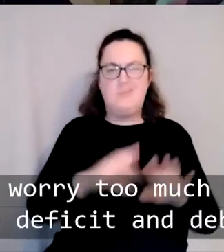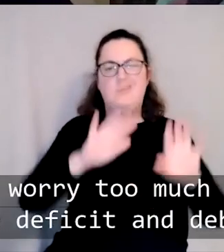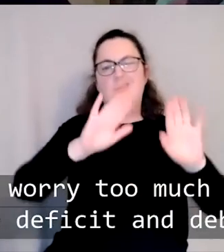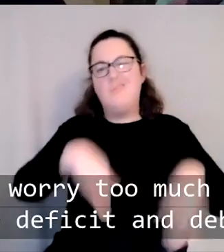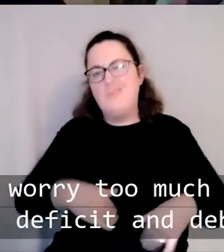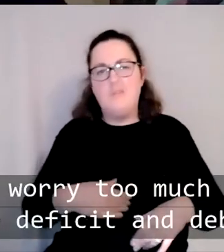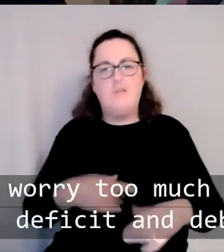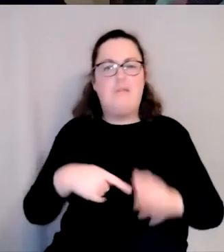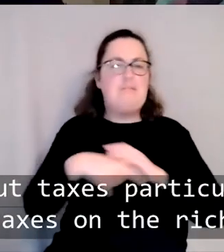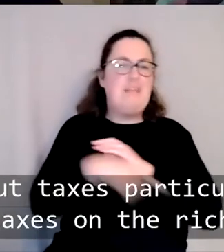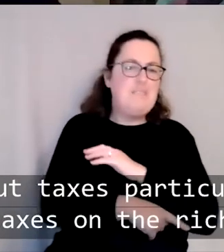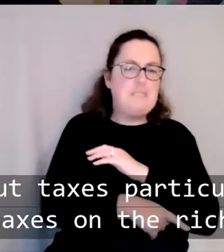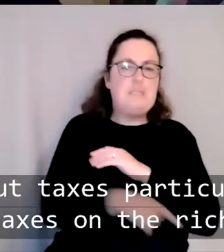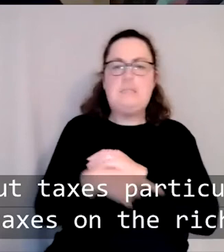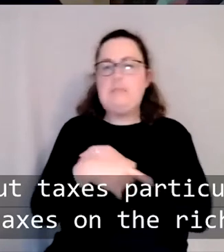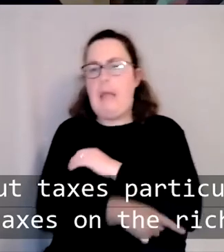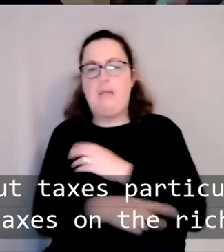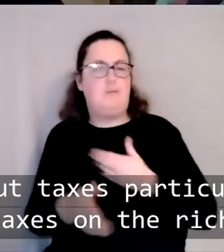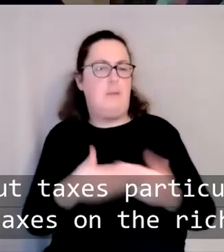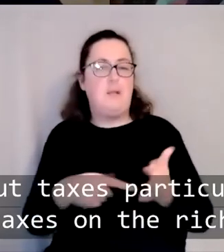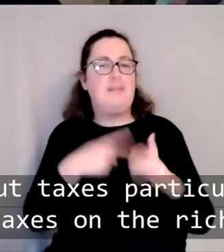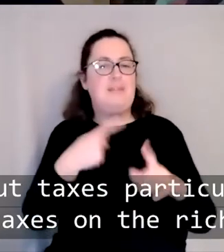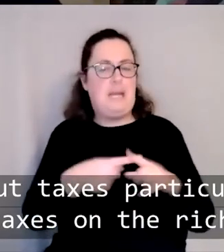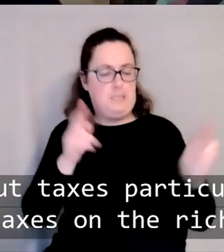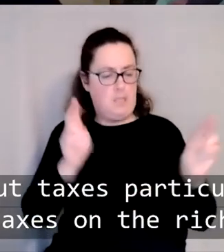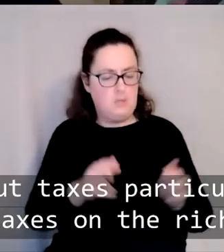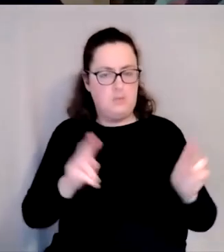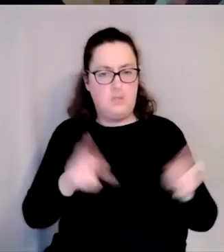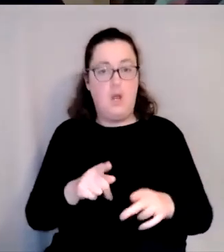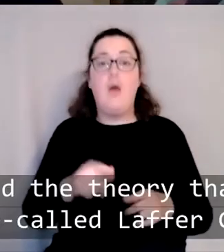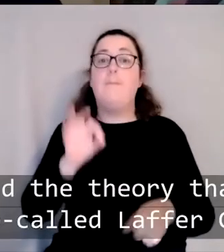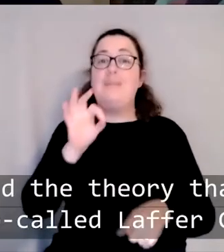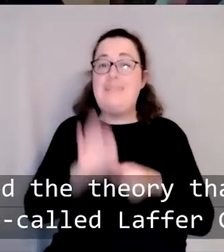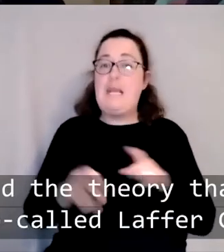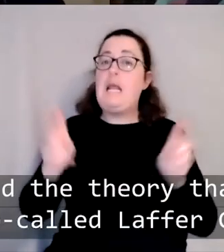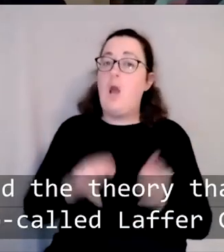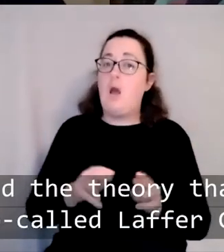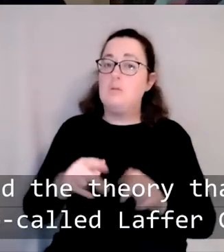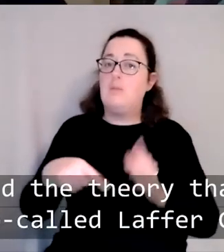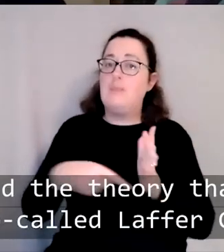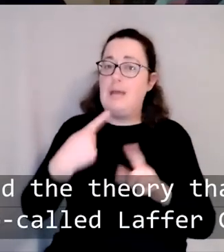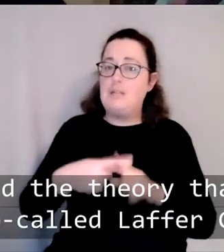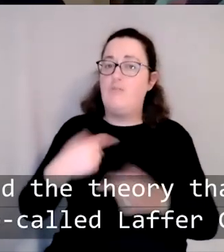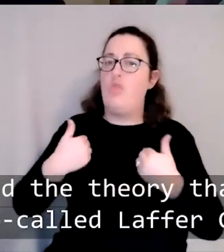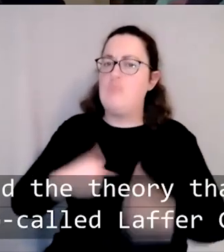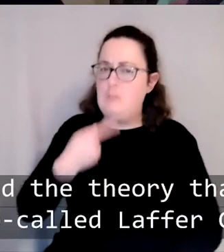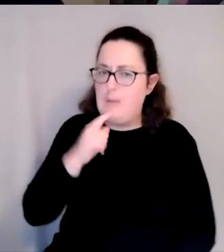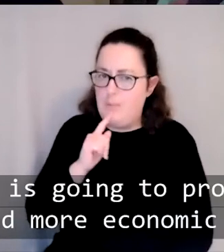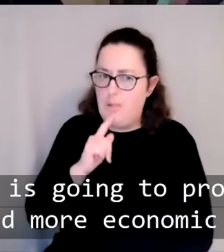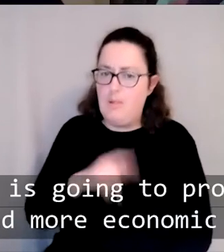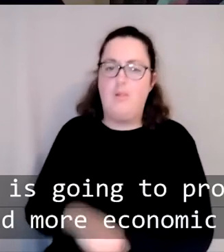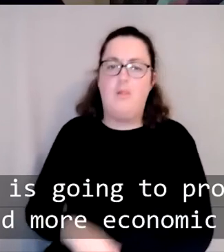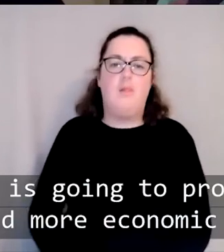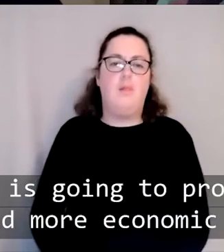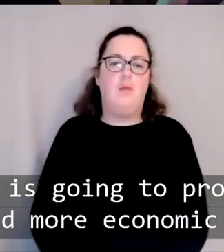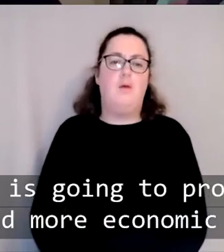much about the deficit and debt, but cut taxes, particularly taxes on the rich. And the theory that, the so-called Laffer curve, that